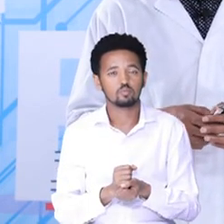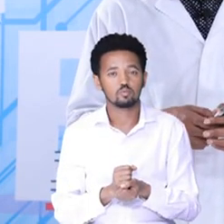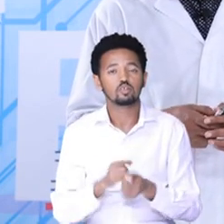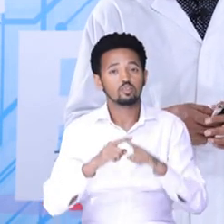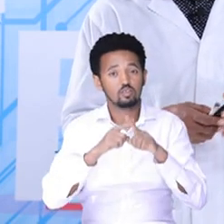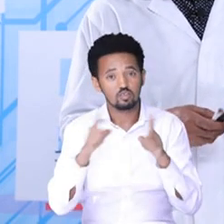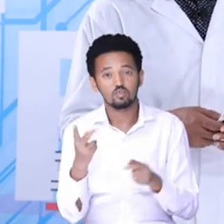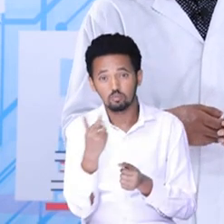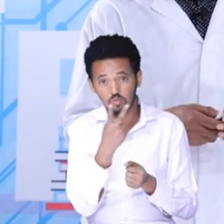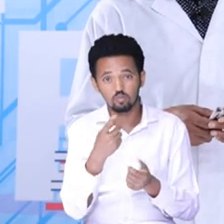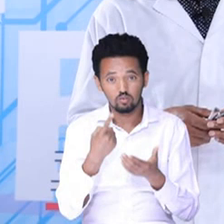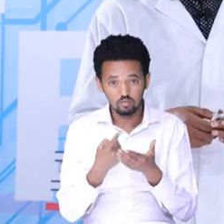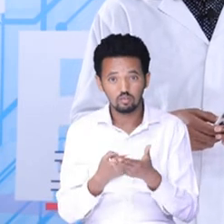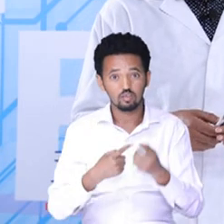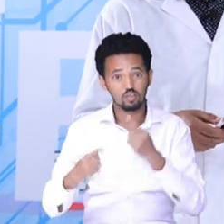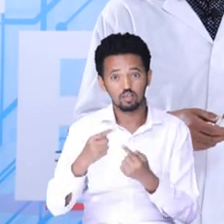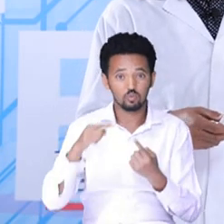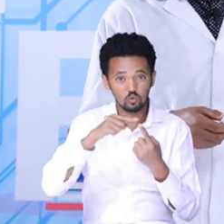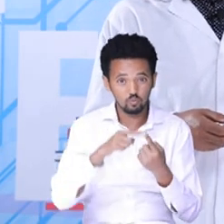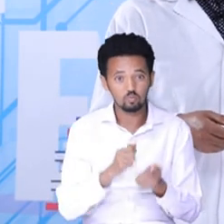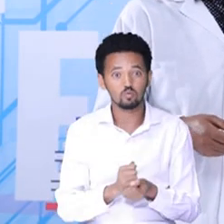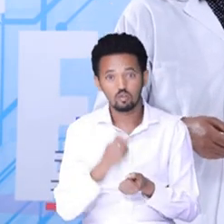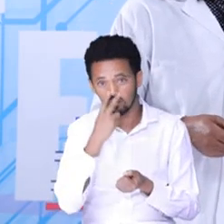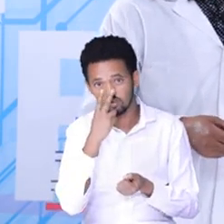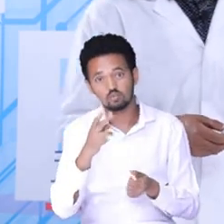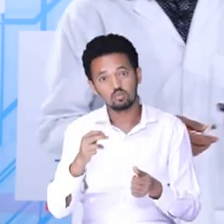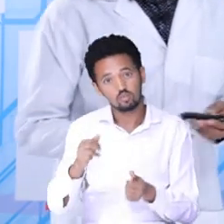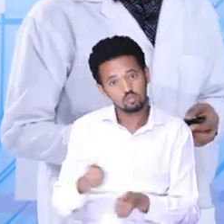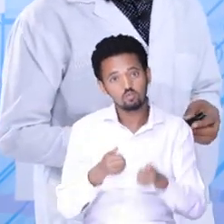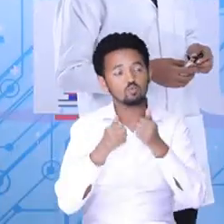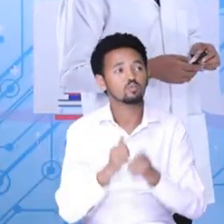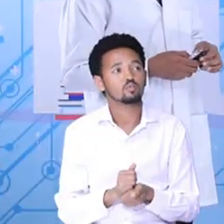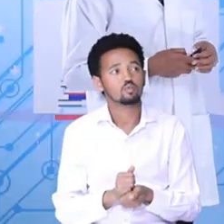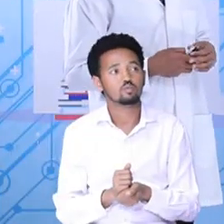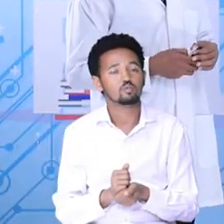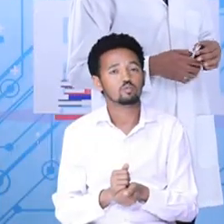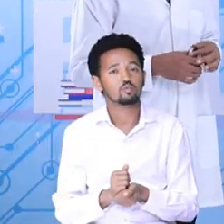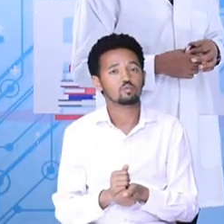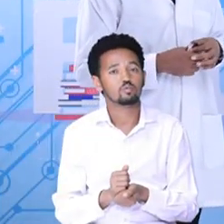The difference between these two can be listed as the following.